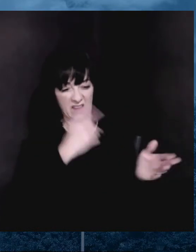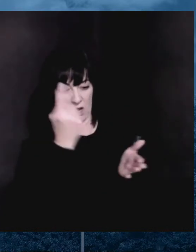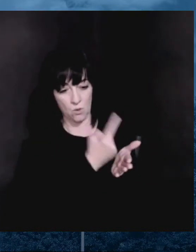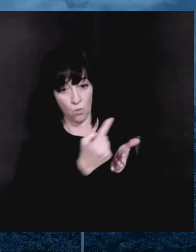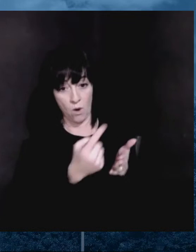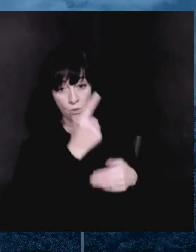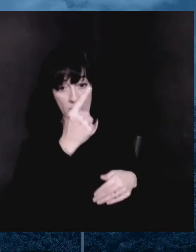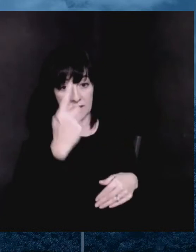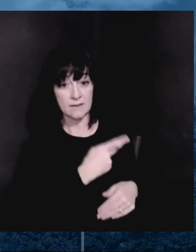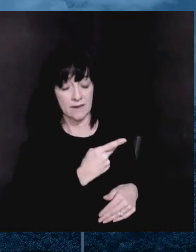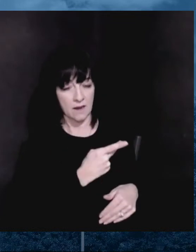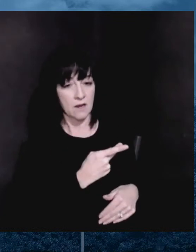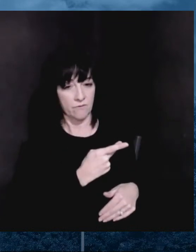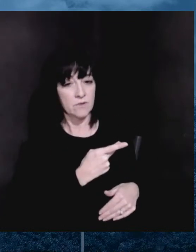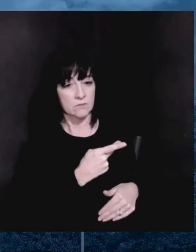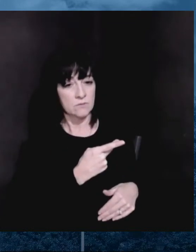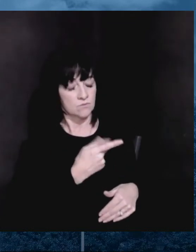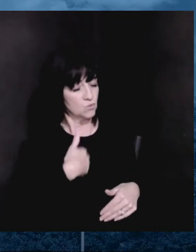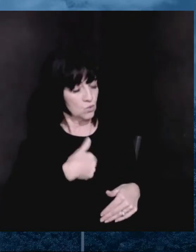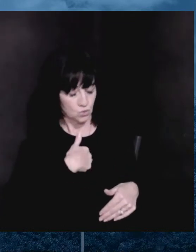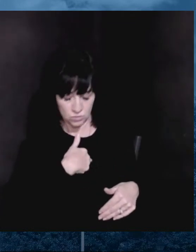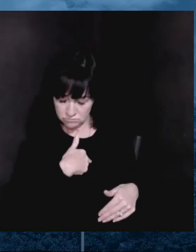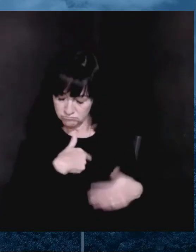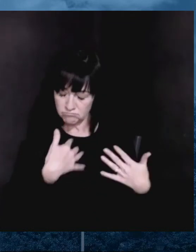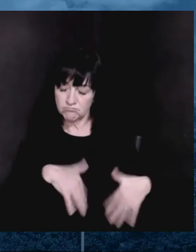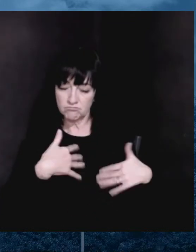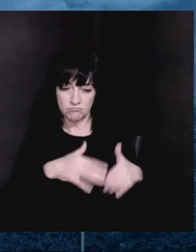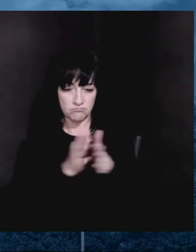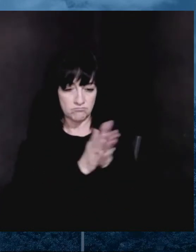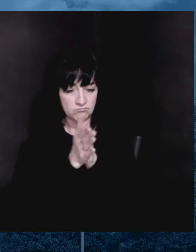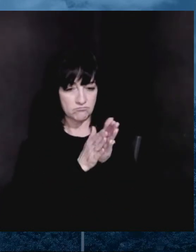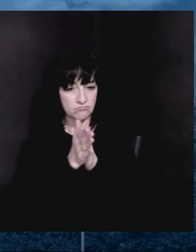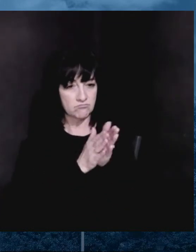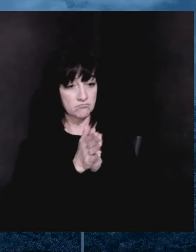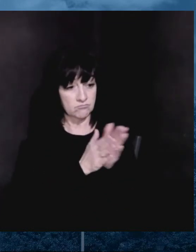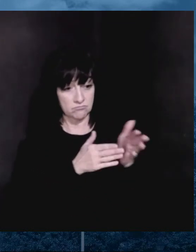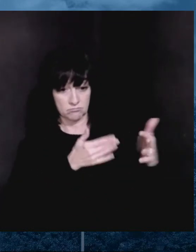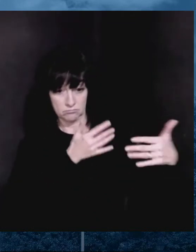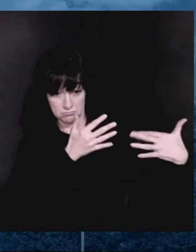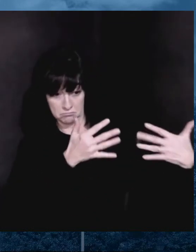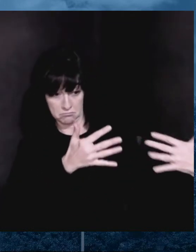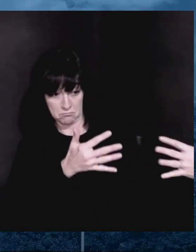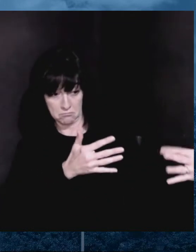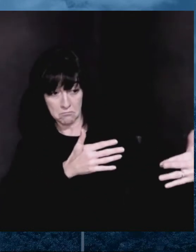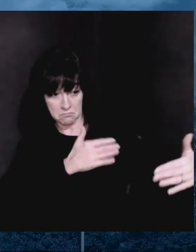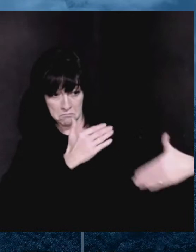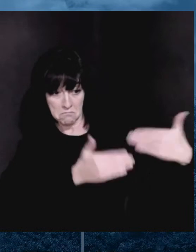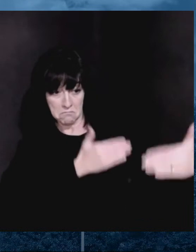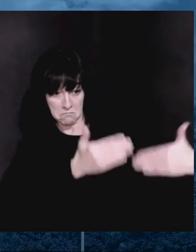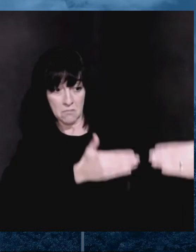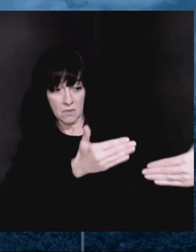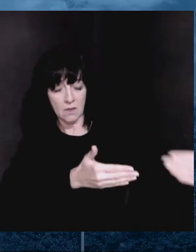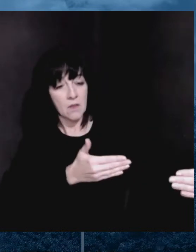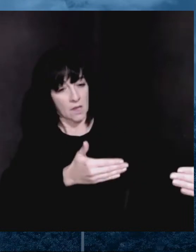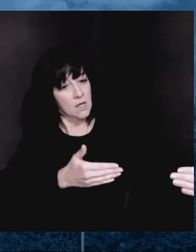we're really working to move on, even though not all